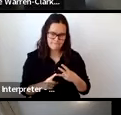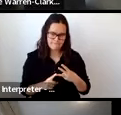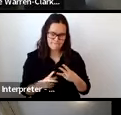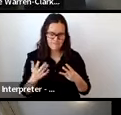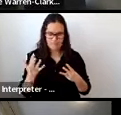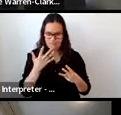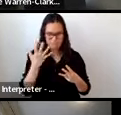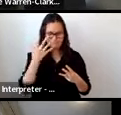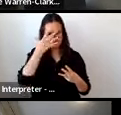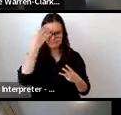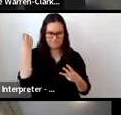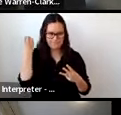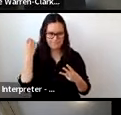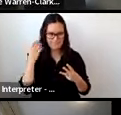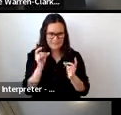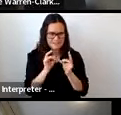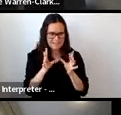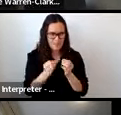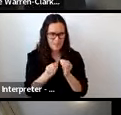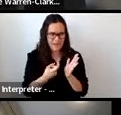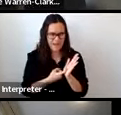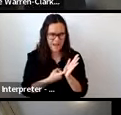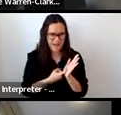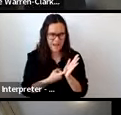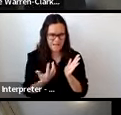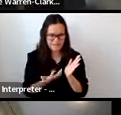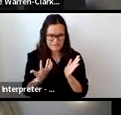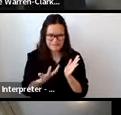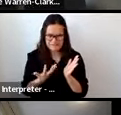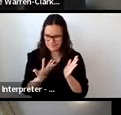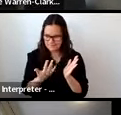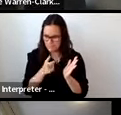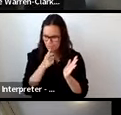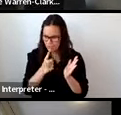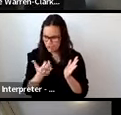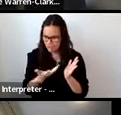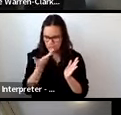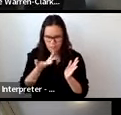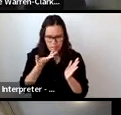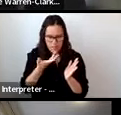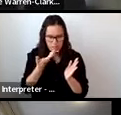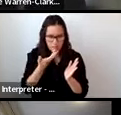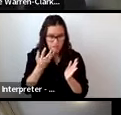lost the words, starts with R. It's gone.